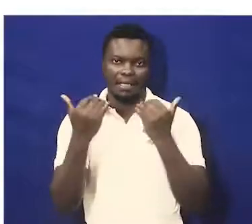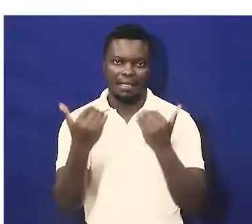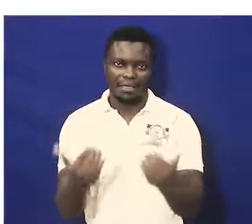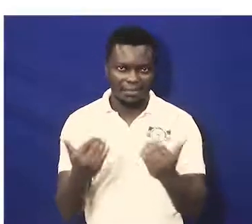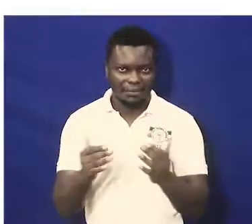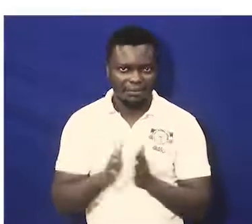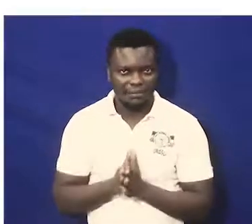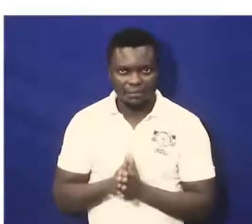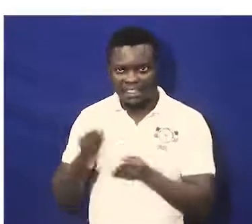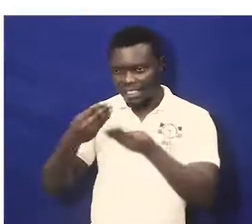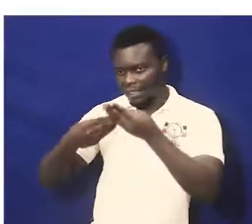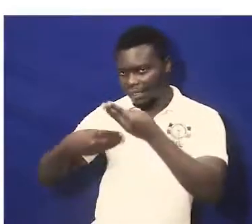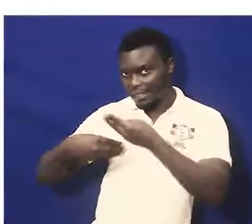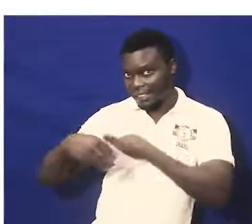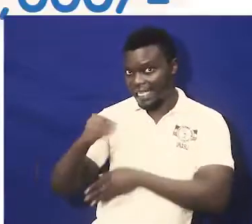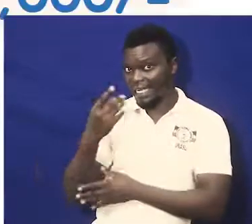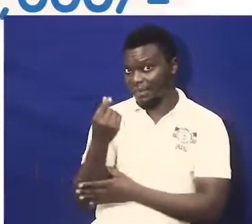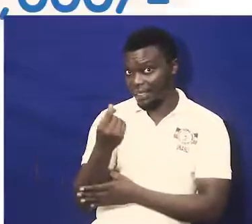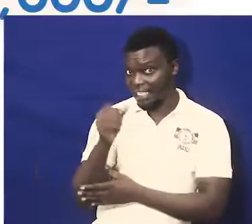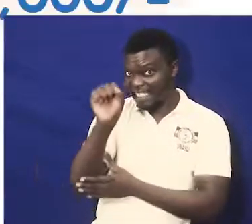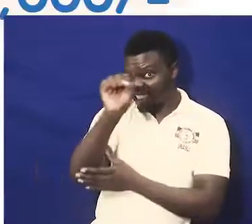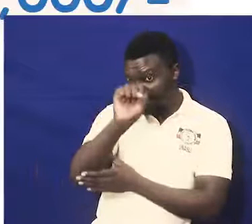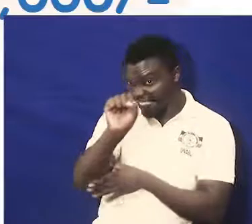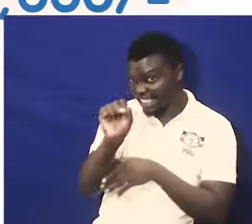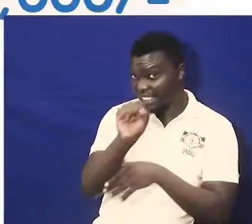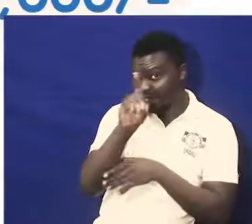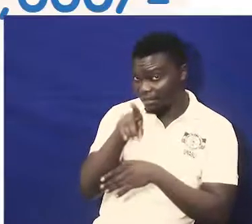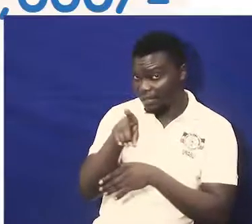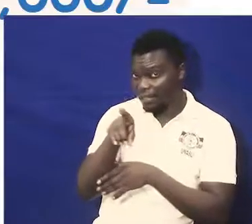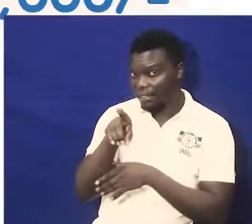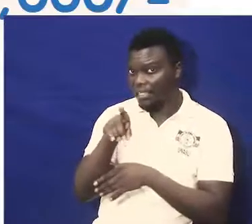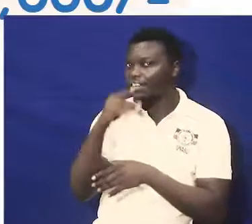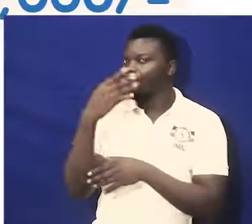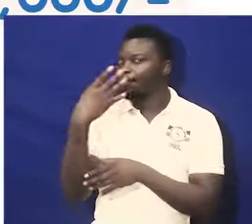Therefore, the selling price for this skirt is